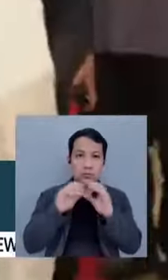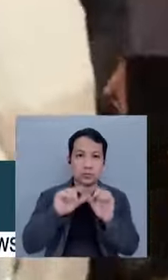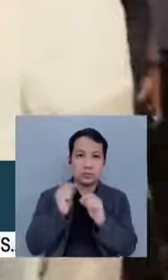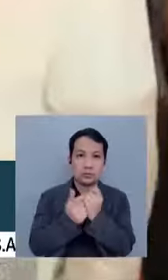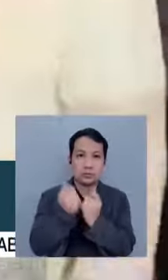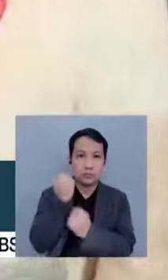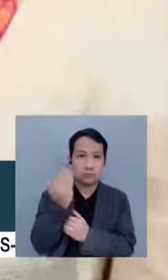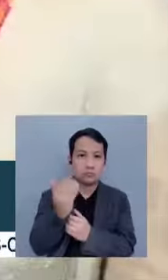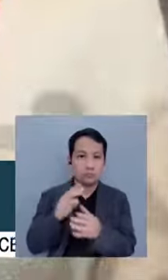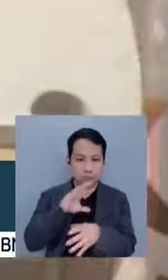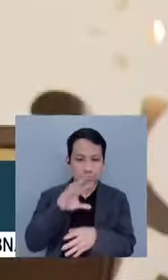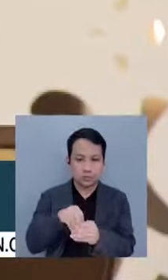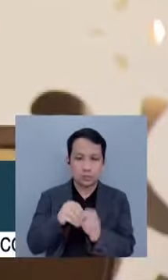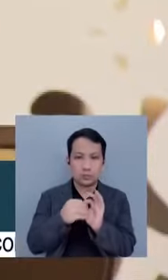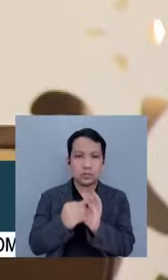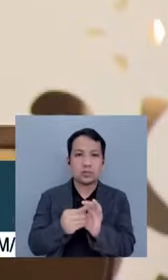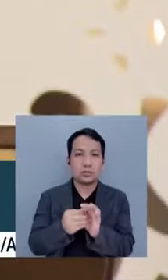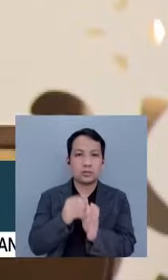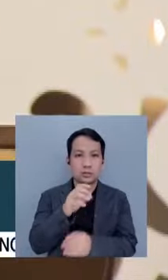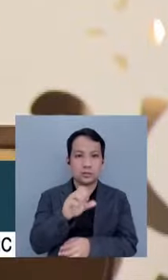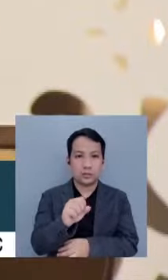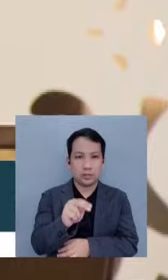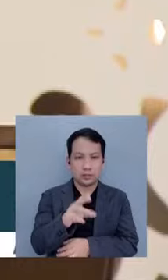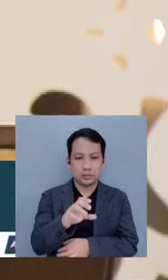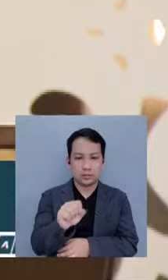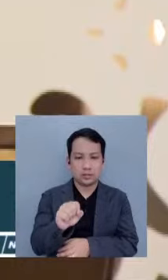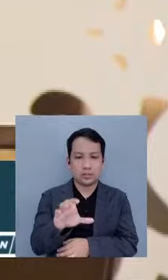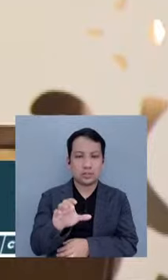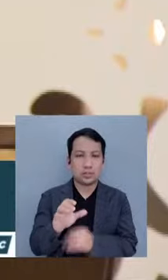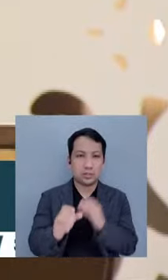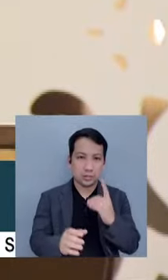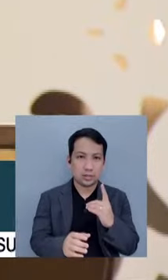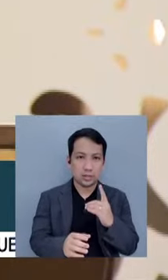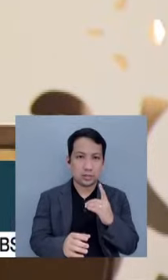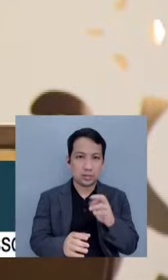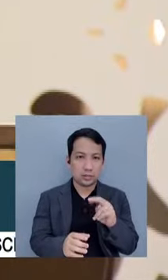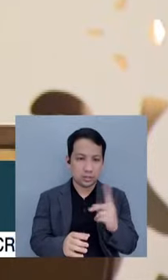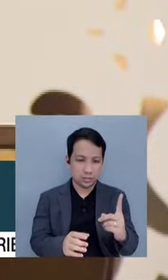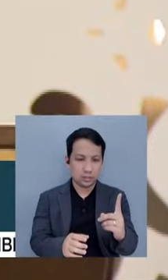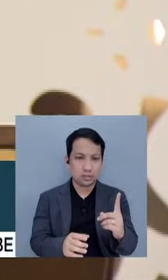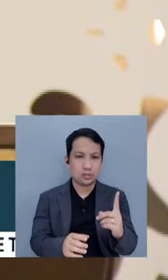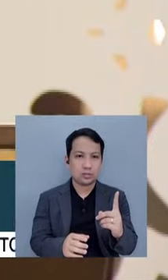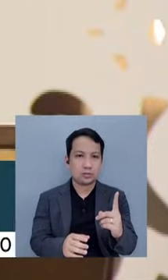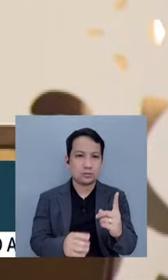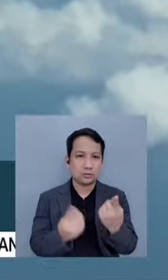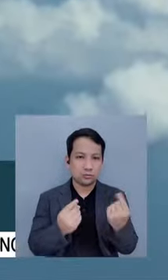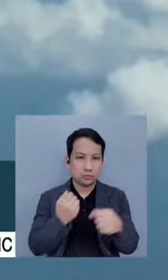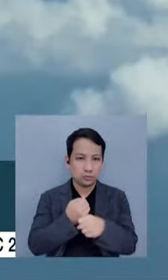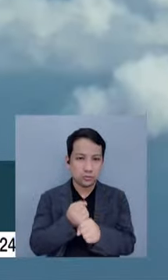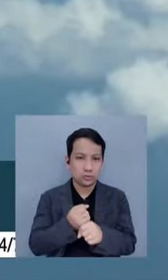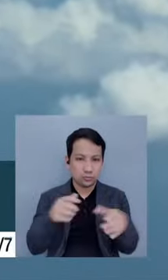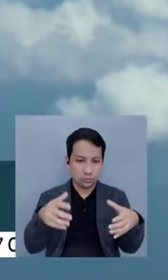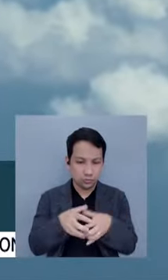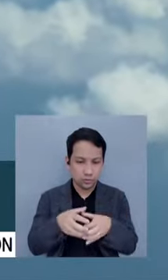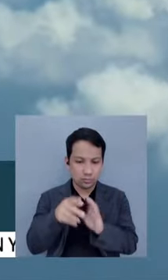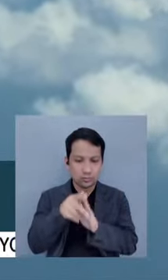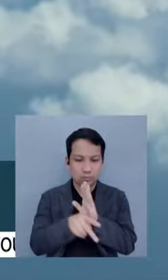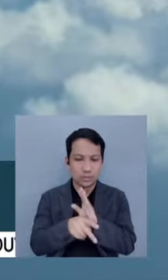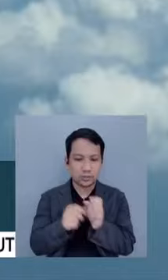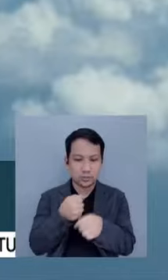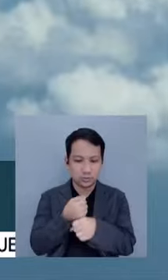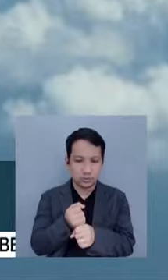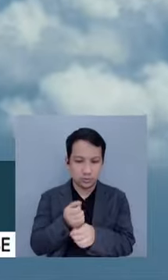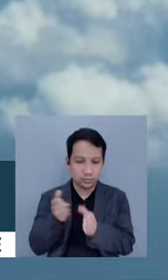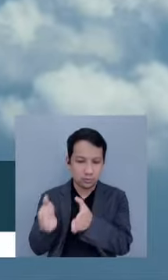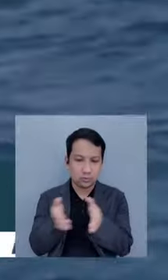including the National Security Council and the Department of National Defense. It will be responsible for formulating policies and strategies that